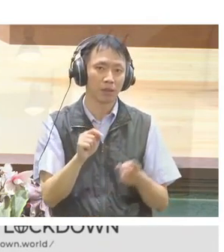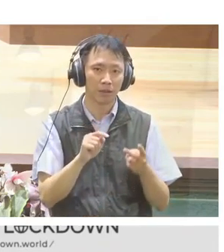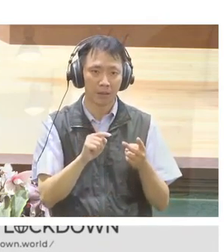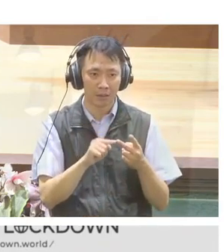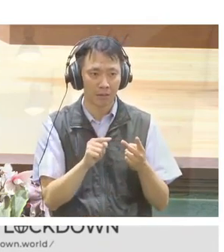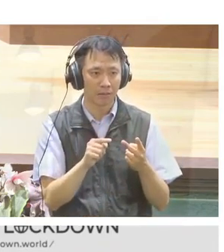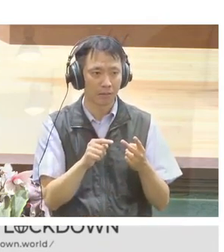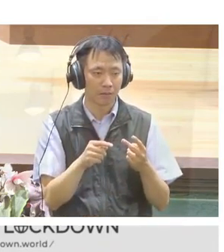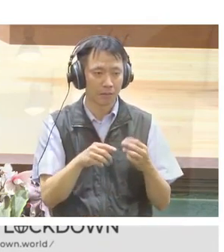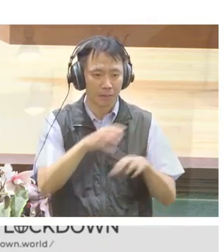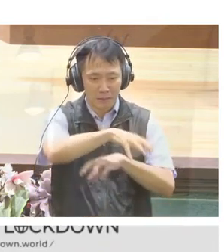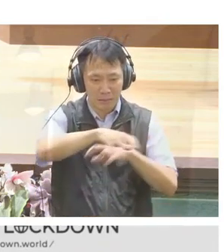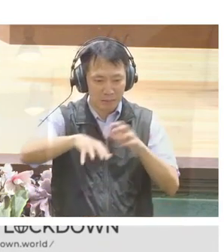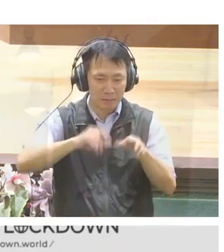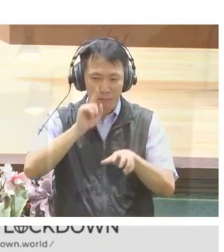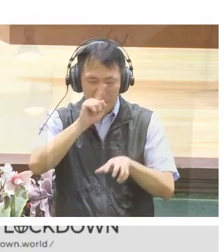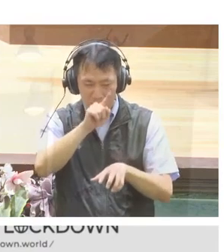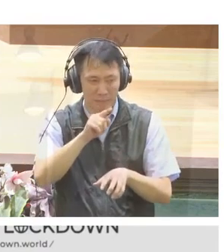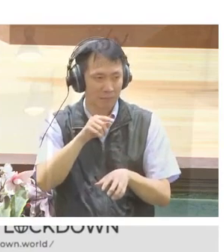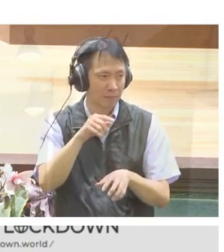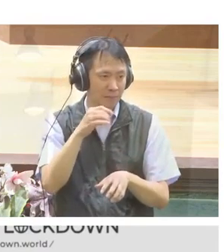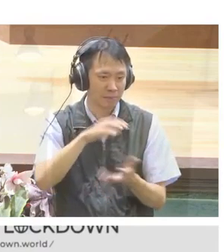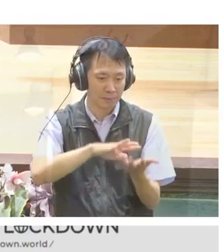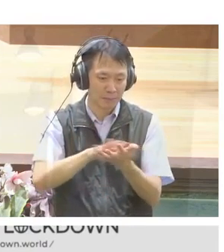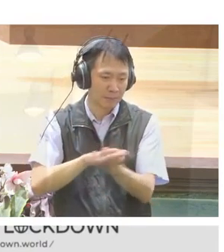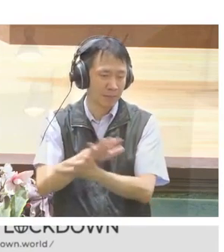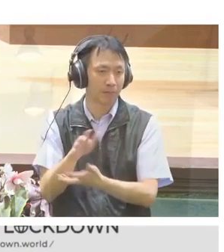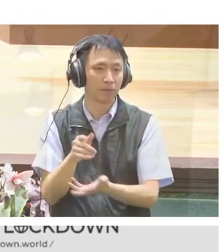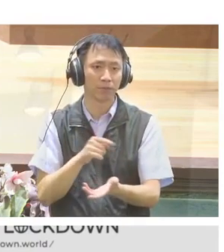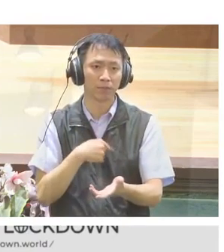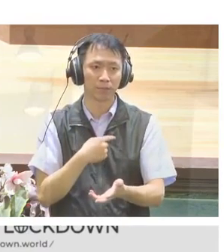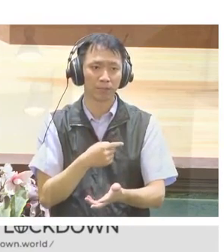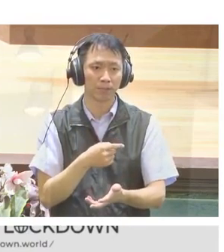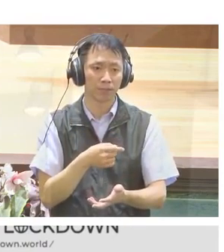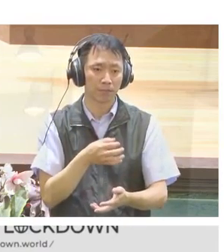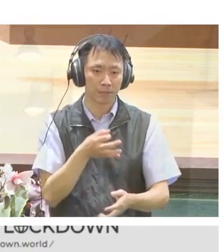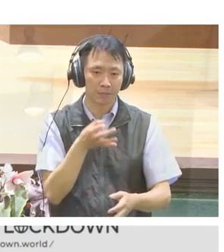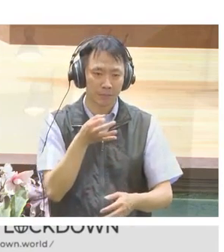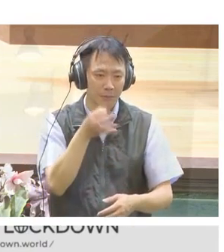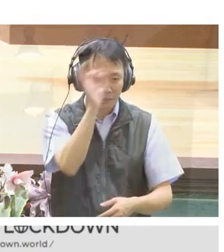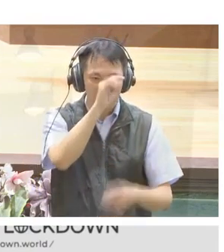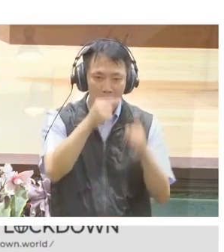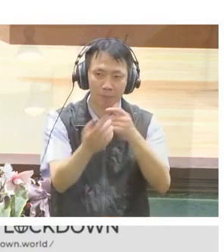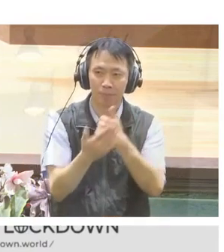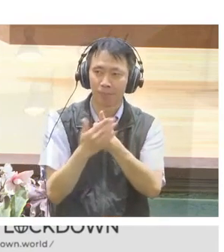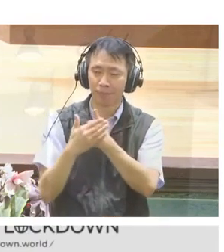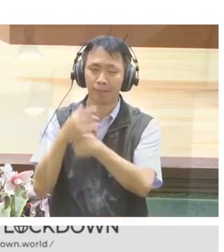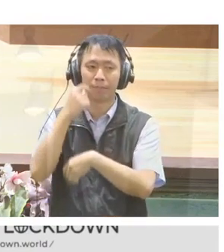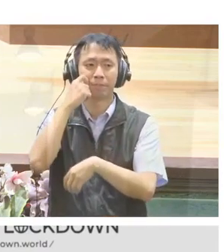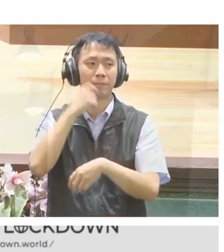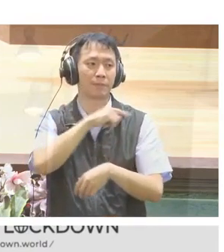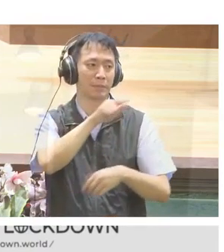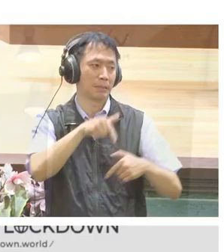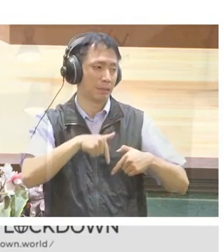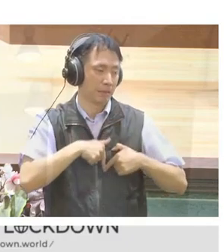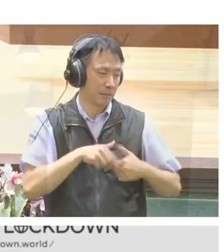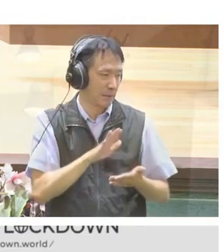from their family and their children, you know, for sort of, you know, 2 months more type thing. We've seen lots and lots